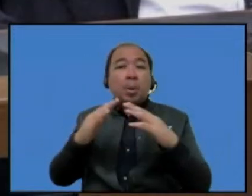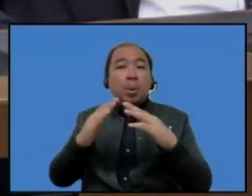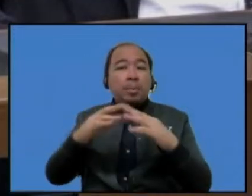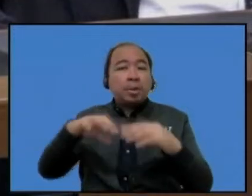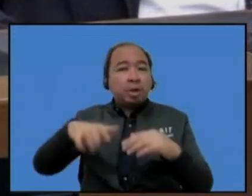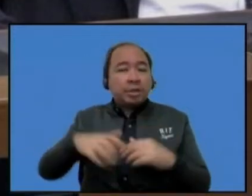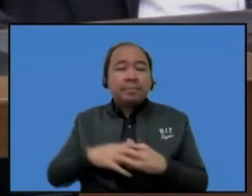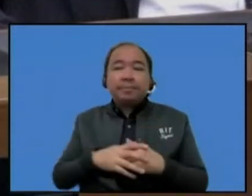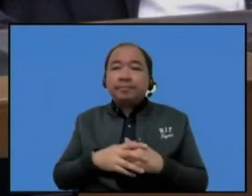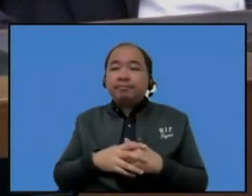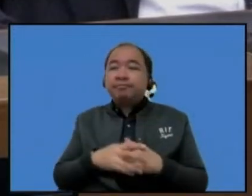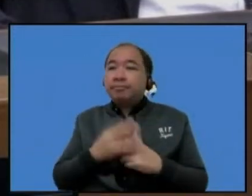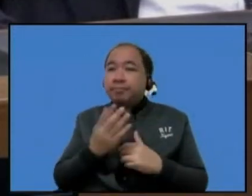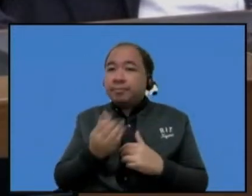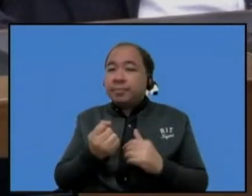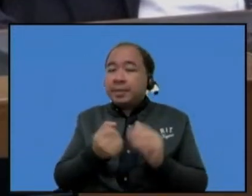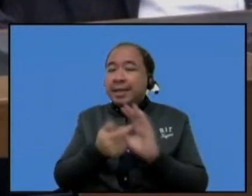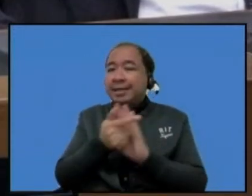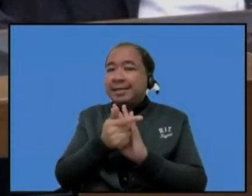support.